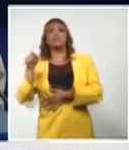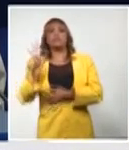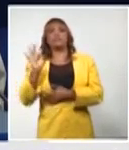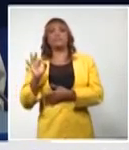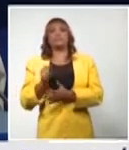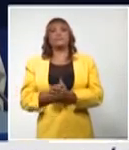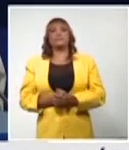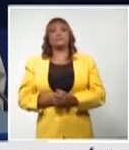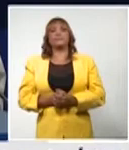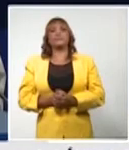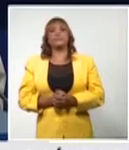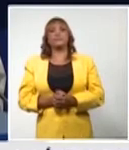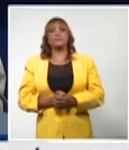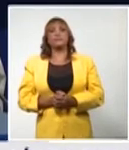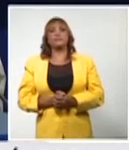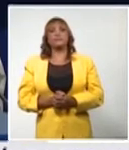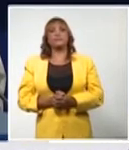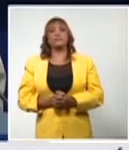58%.